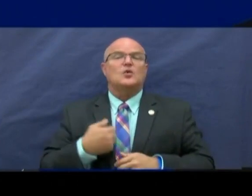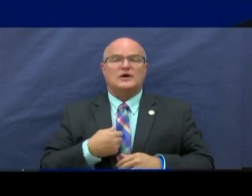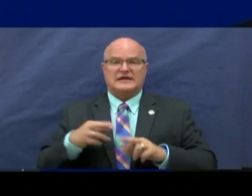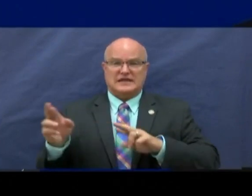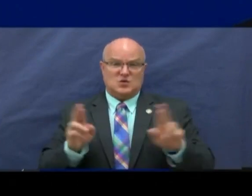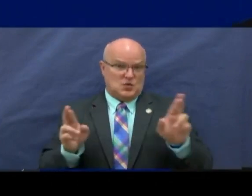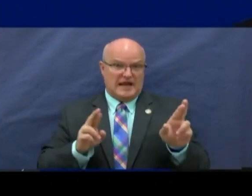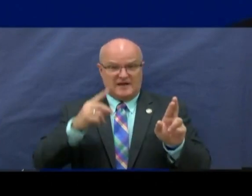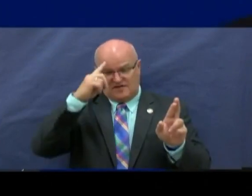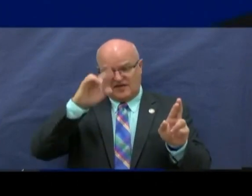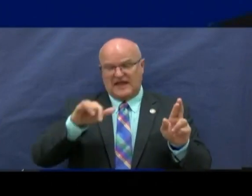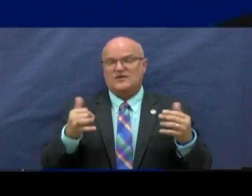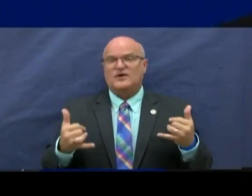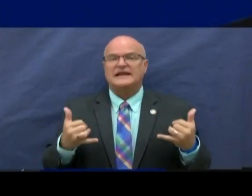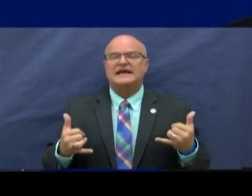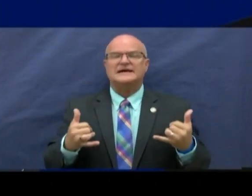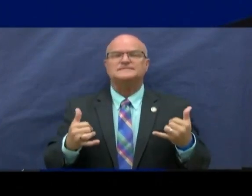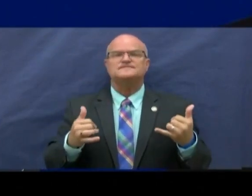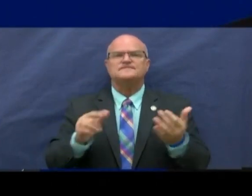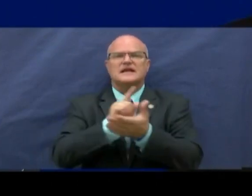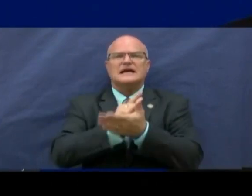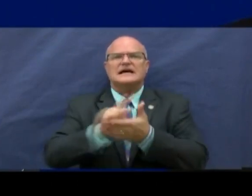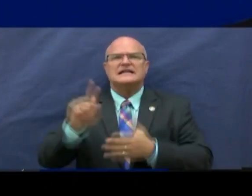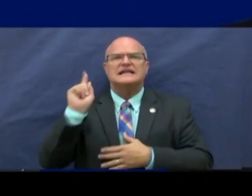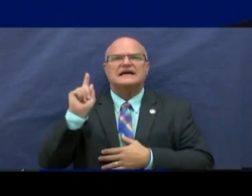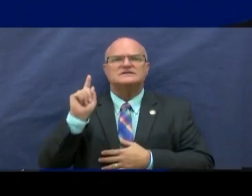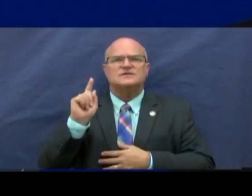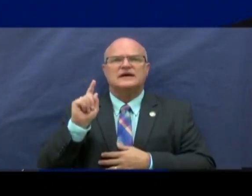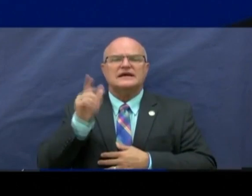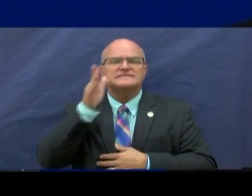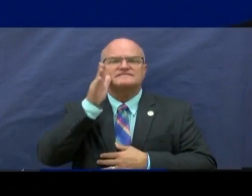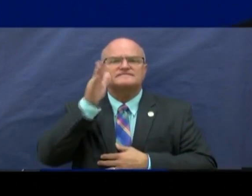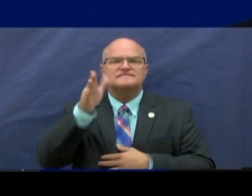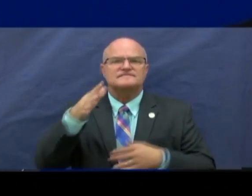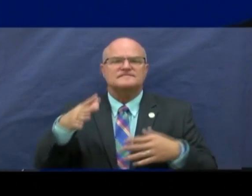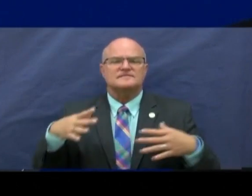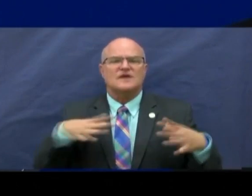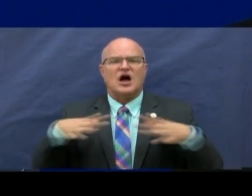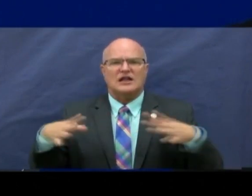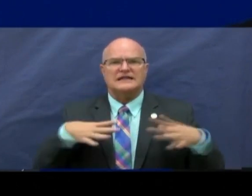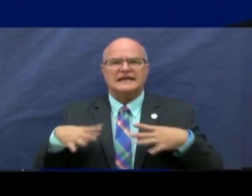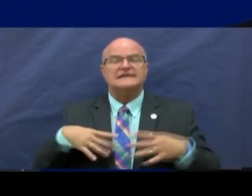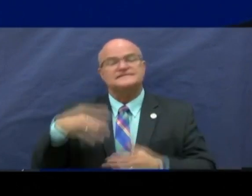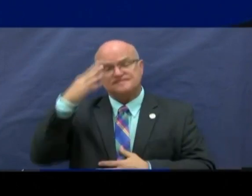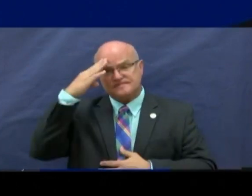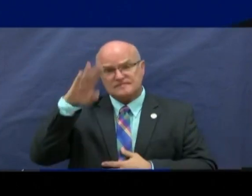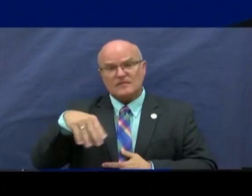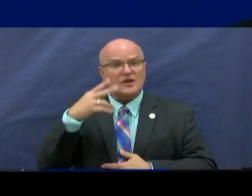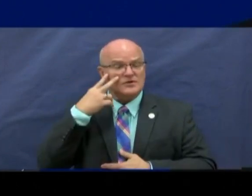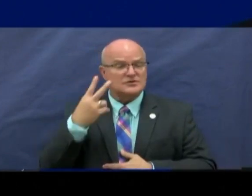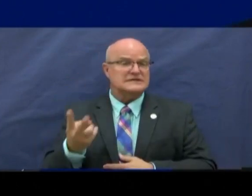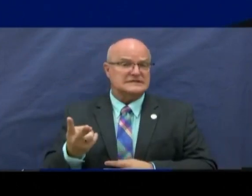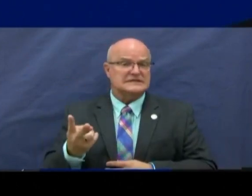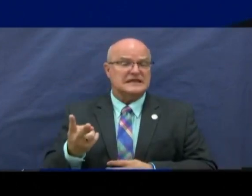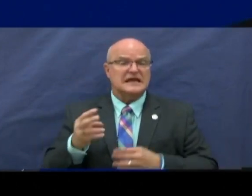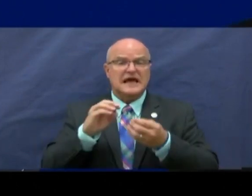preparation for that. Lastly, let me talk a little bit about the upcoming holidays. As you can see, the number of cases that